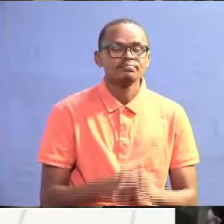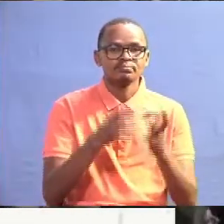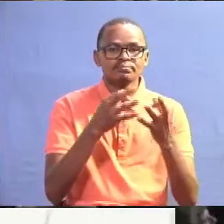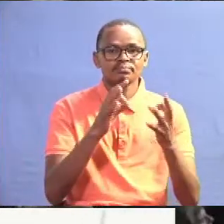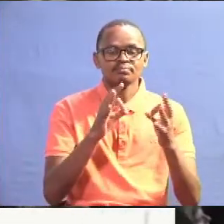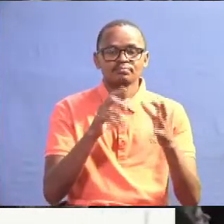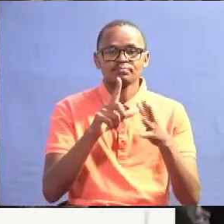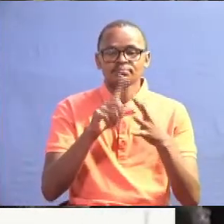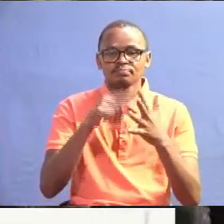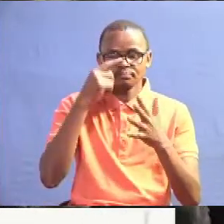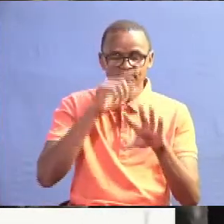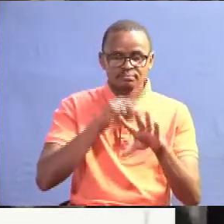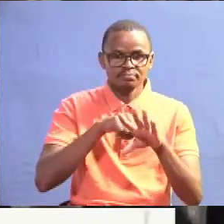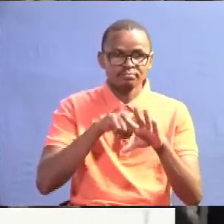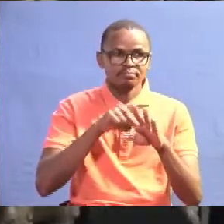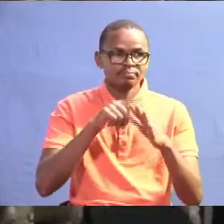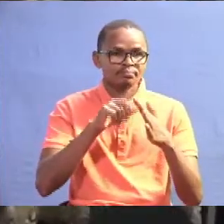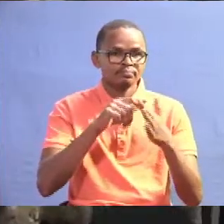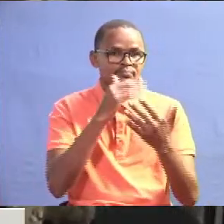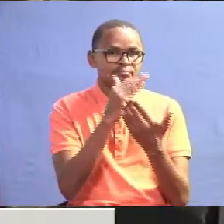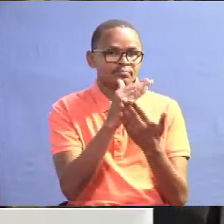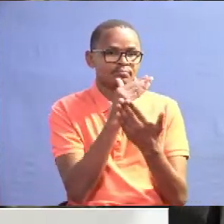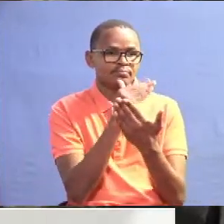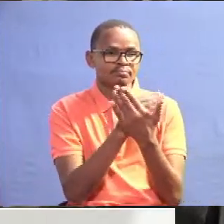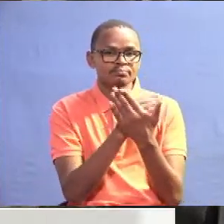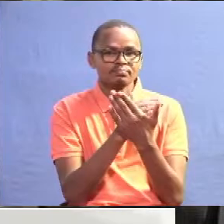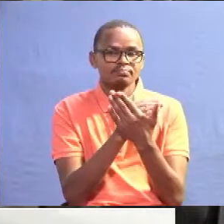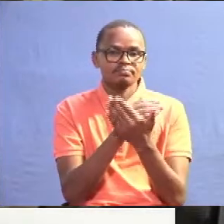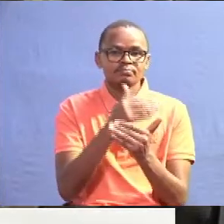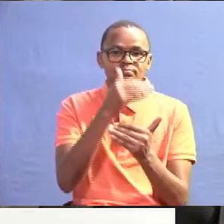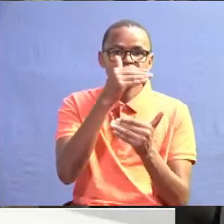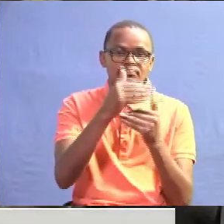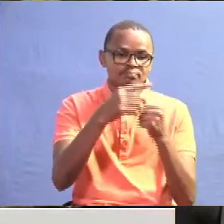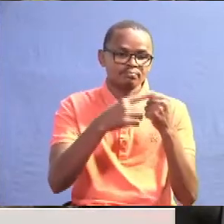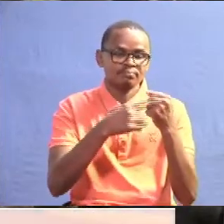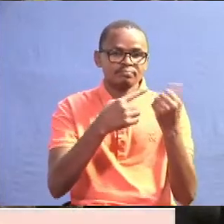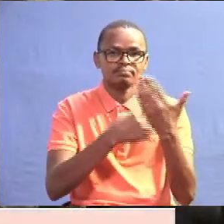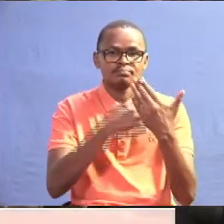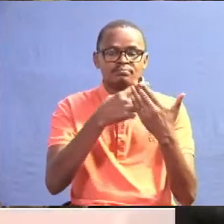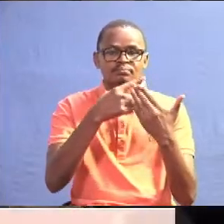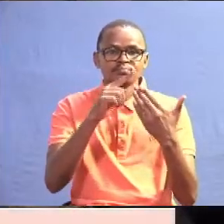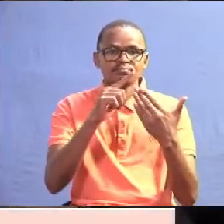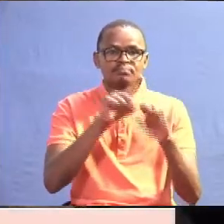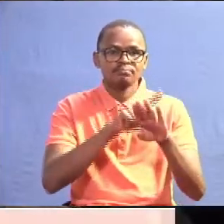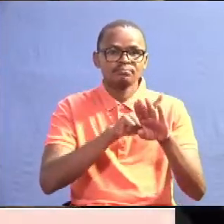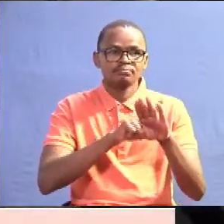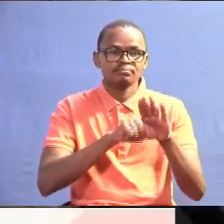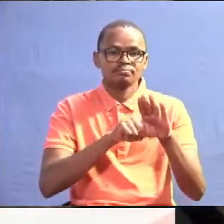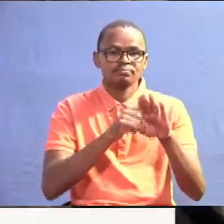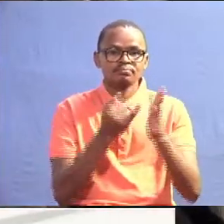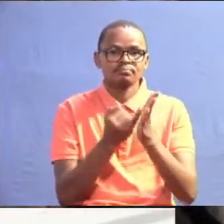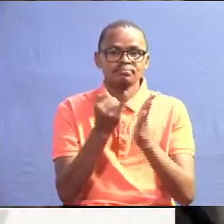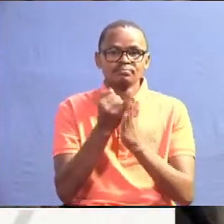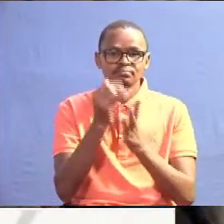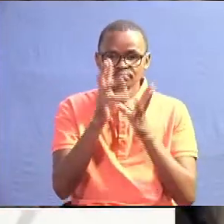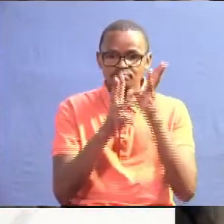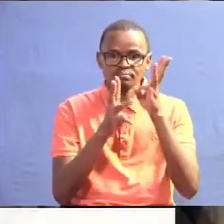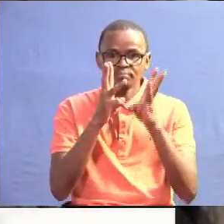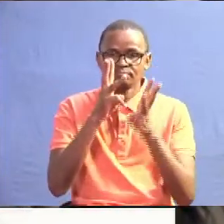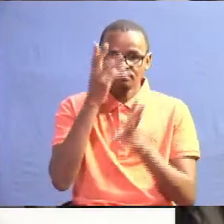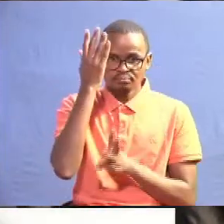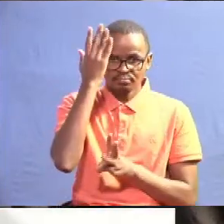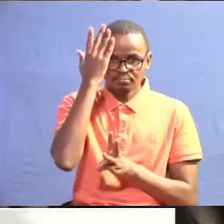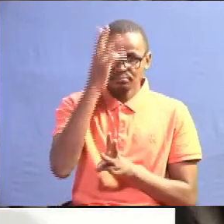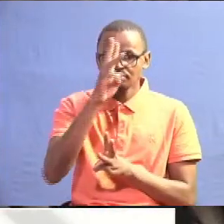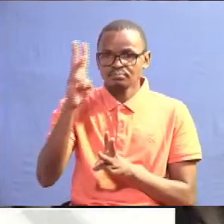freed. They say that beyond the initial euphoria, the next 6 weeks are likely to be a time of increased tension in Israel and the